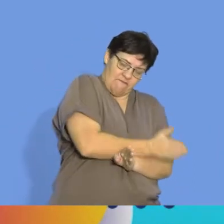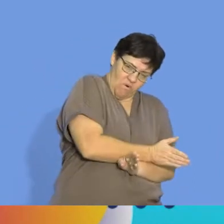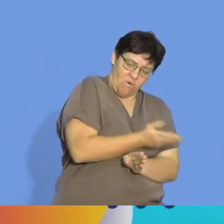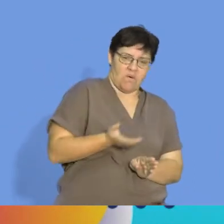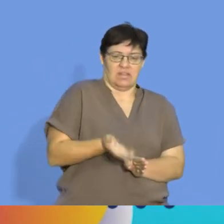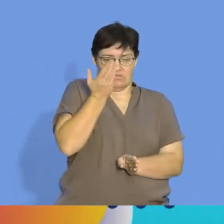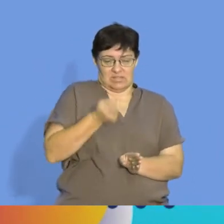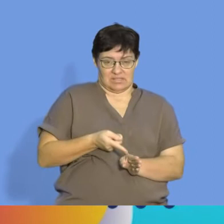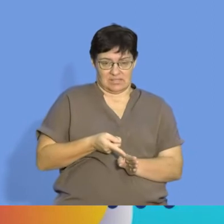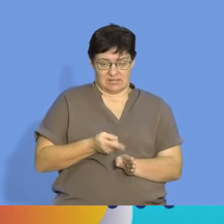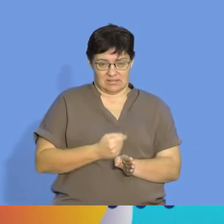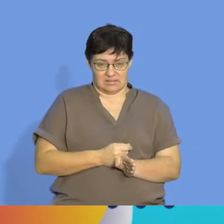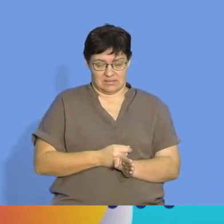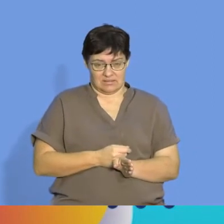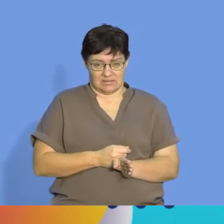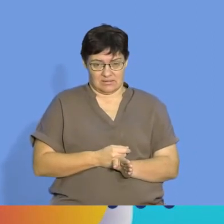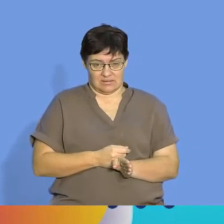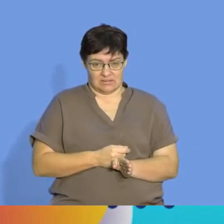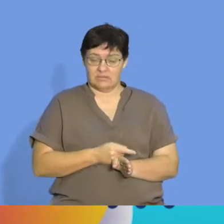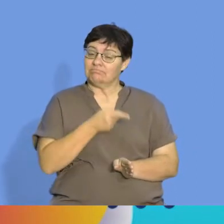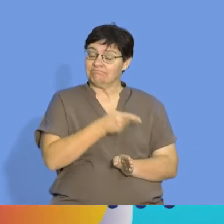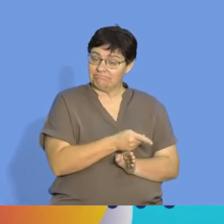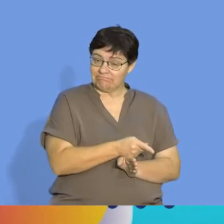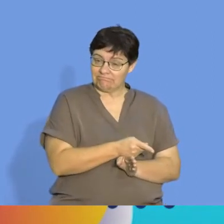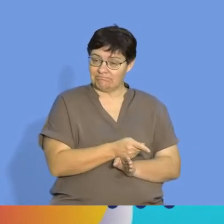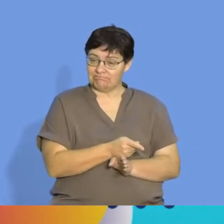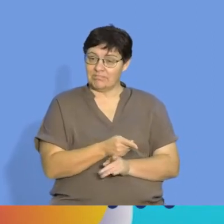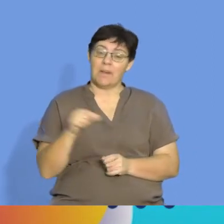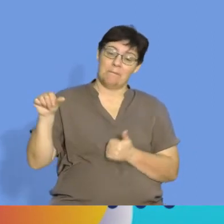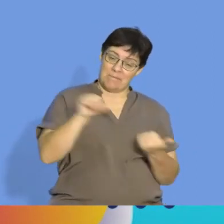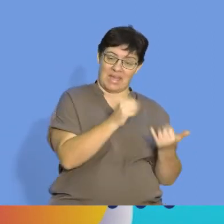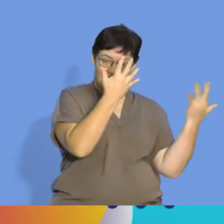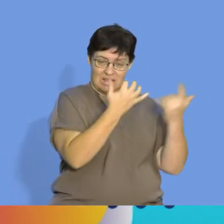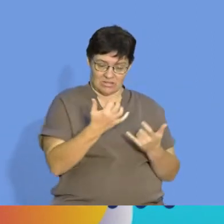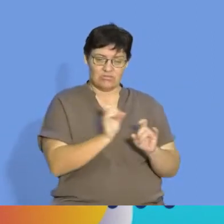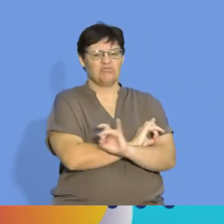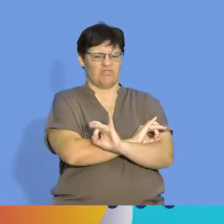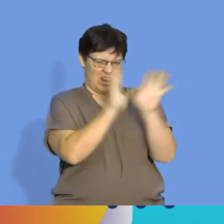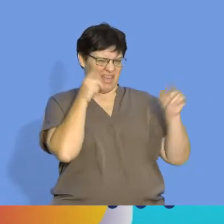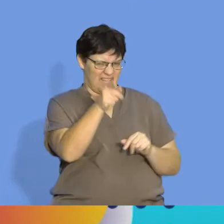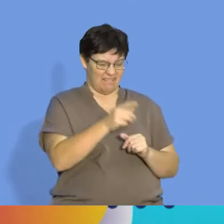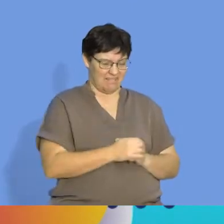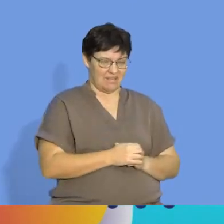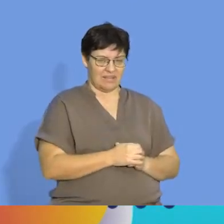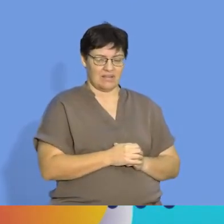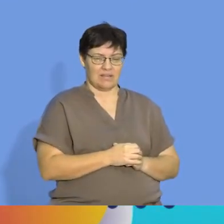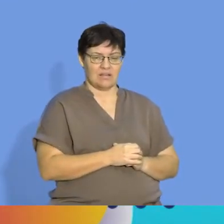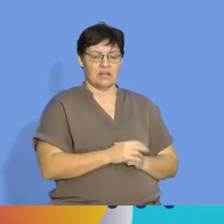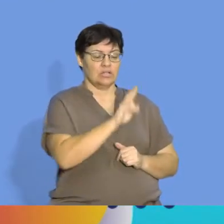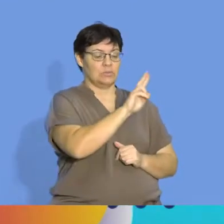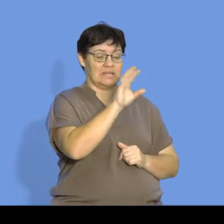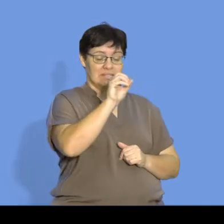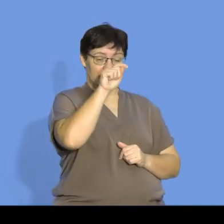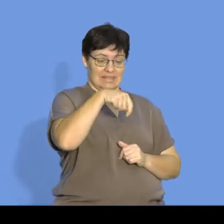the salary prior to the increase. In this case here, going back to this calculation, just for clarity's